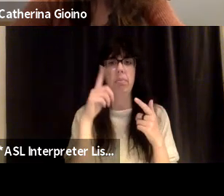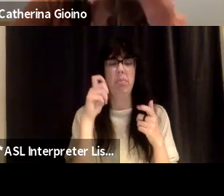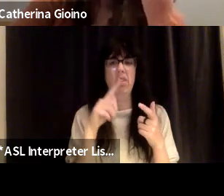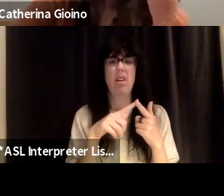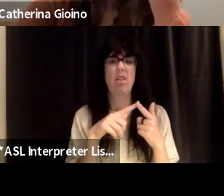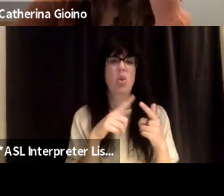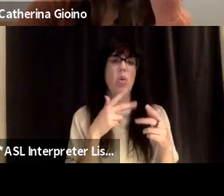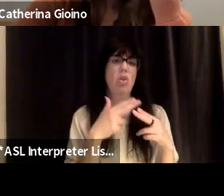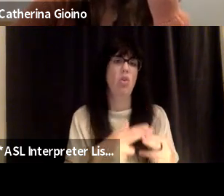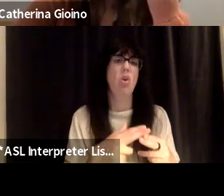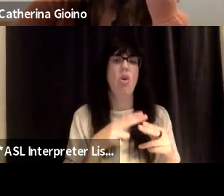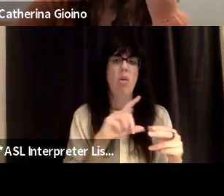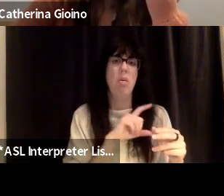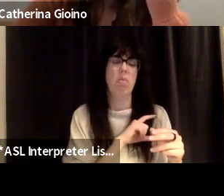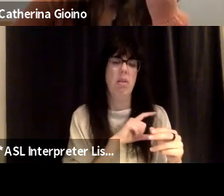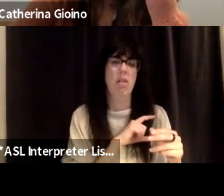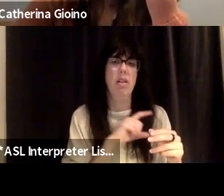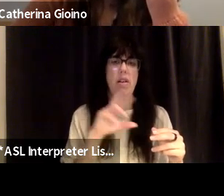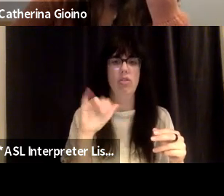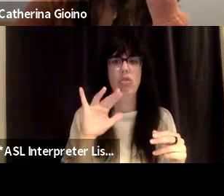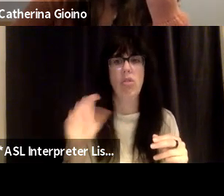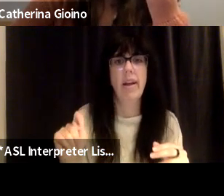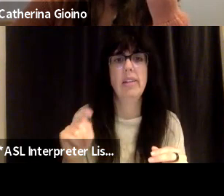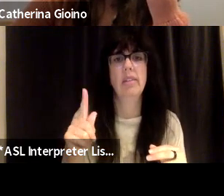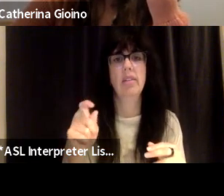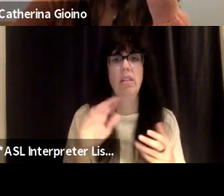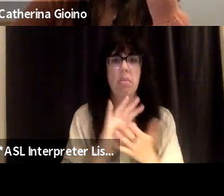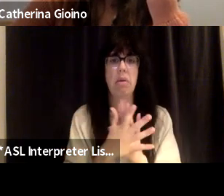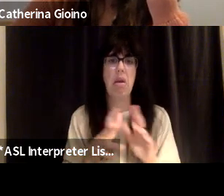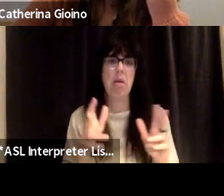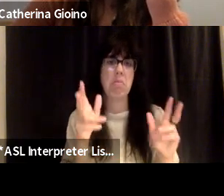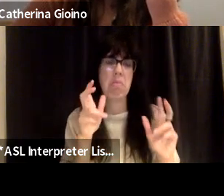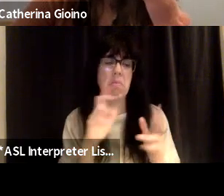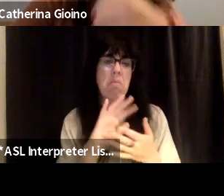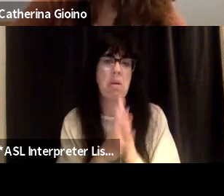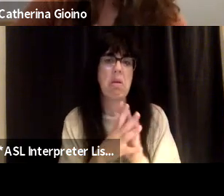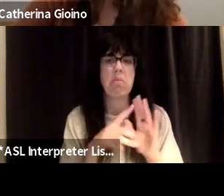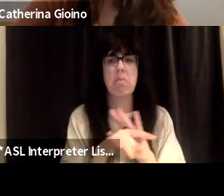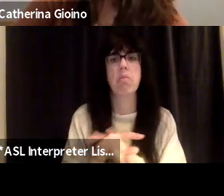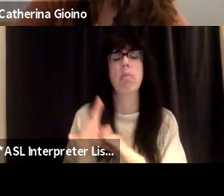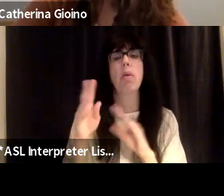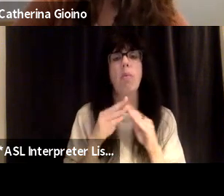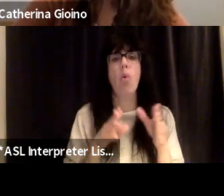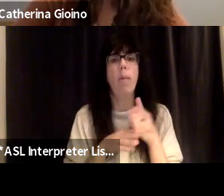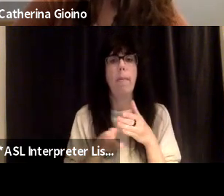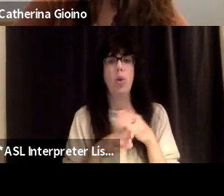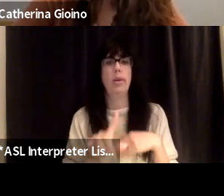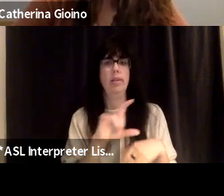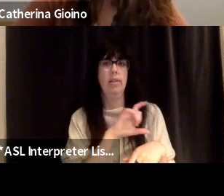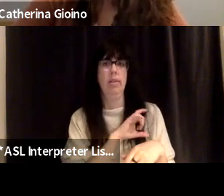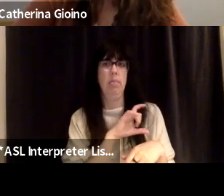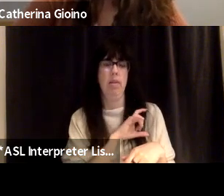call them racist. Even though we were talking about demographics, there are more minorities in the police department than ever before in the rank and